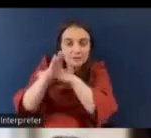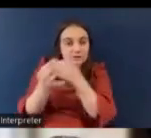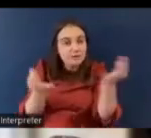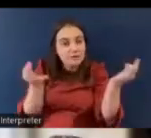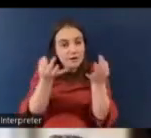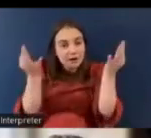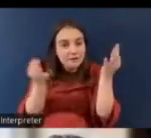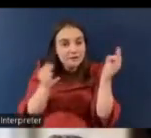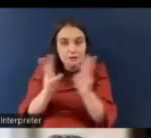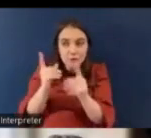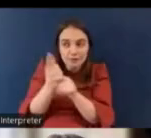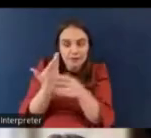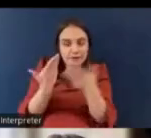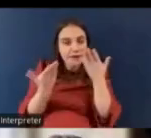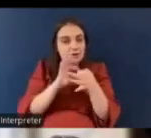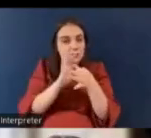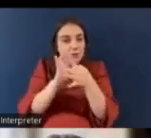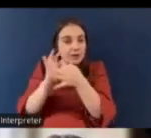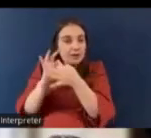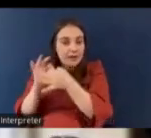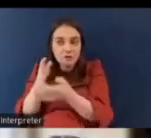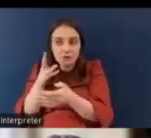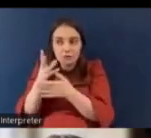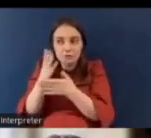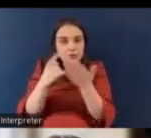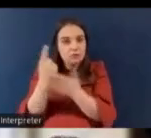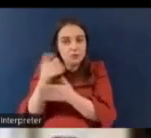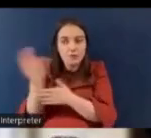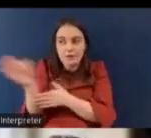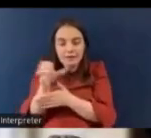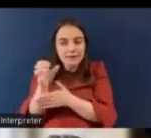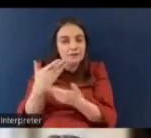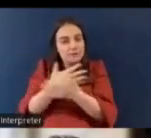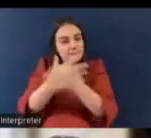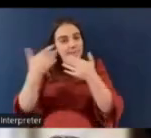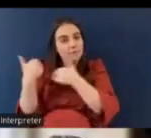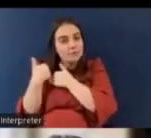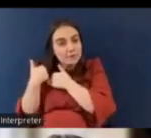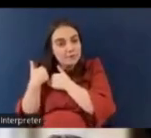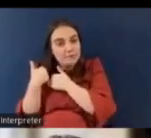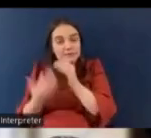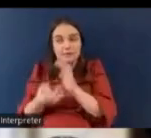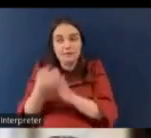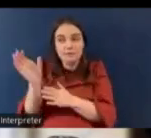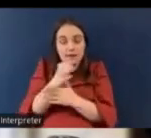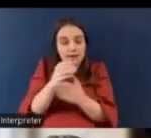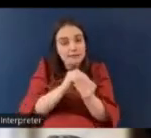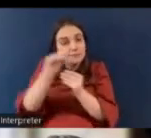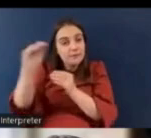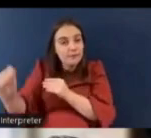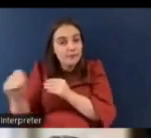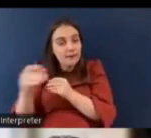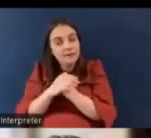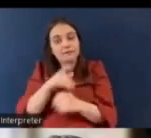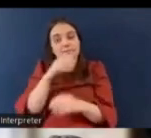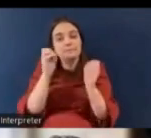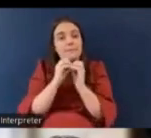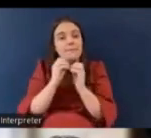is that engagement like? Is somebody going to collect them, bring them back? There's big responsibilities there. We also mentioned about, you